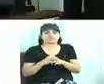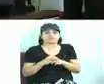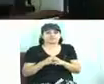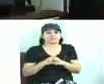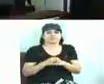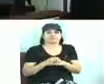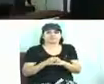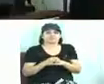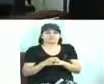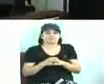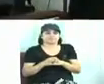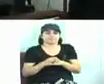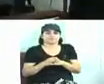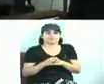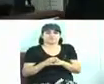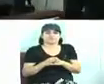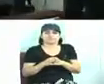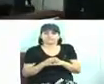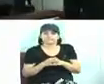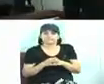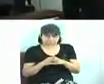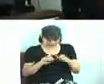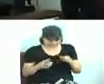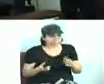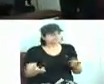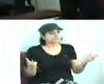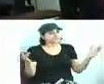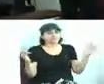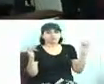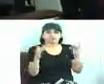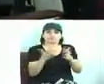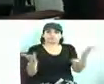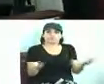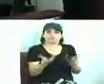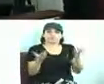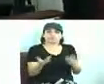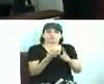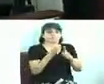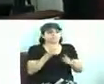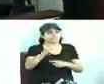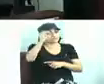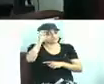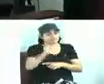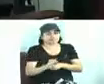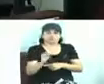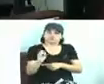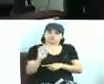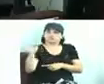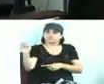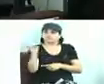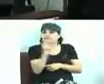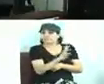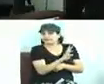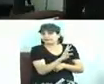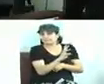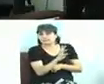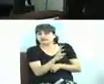go. We've gathered here from the north, south, east, and